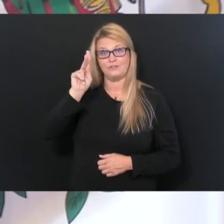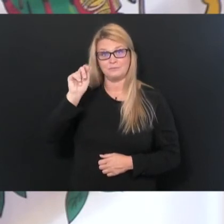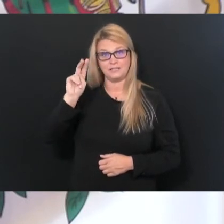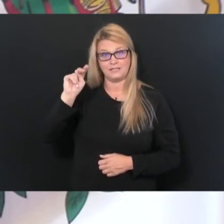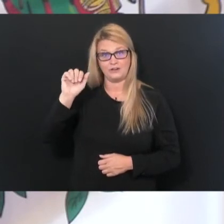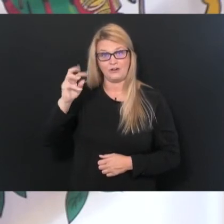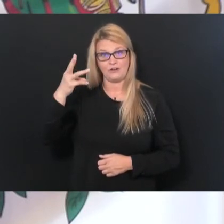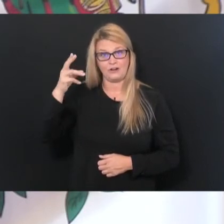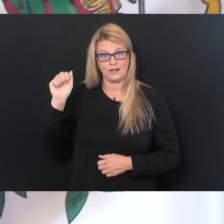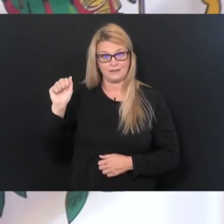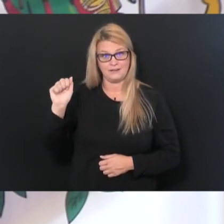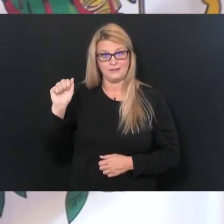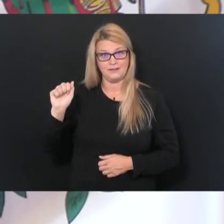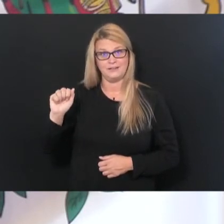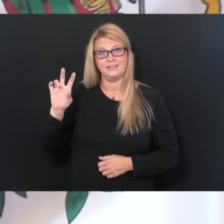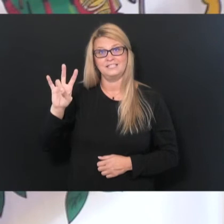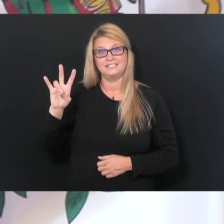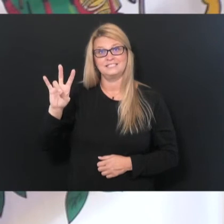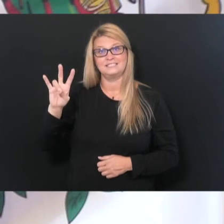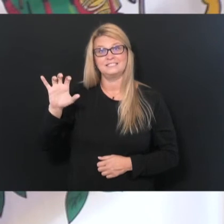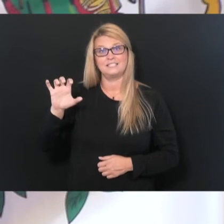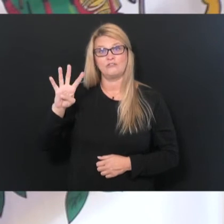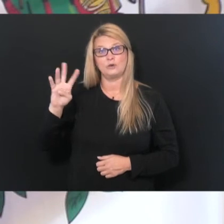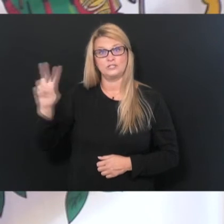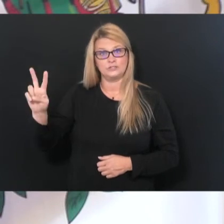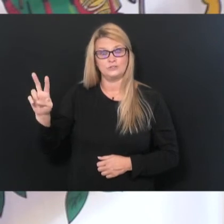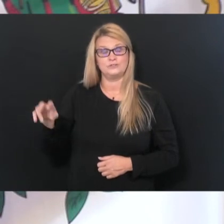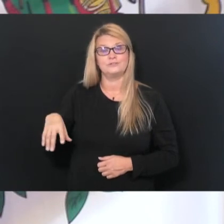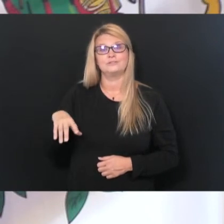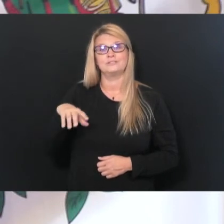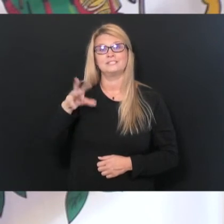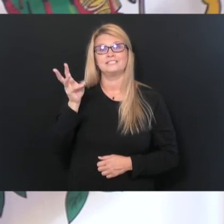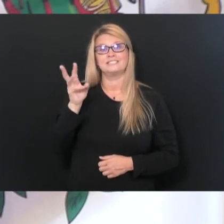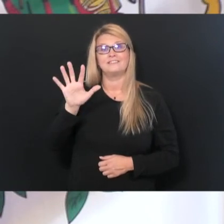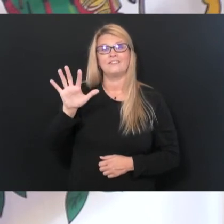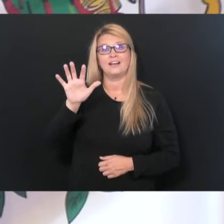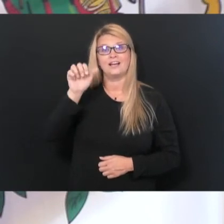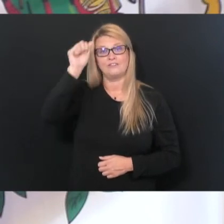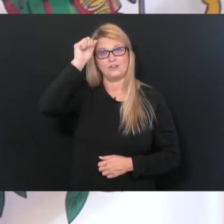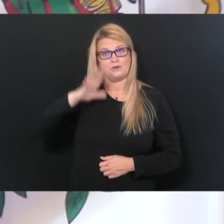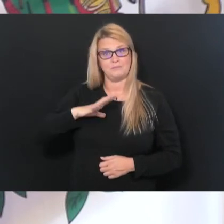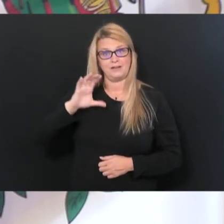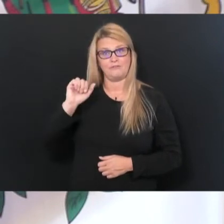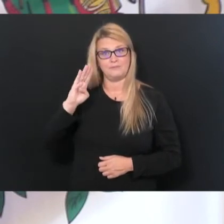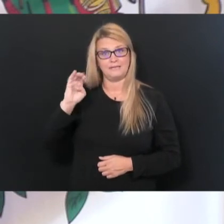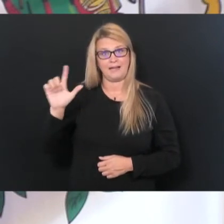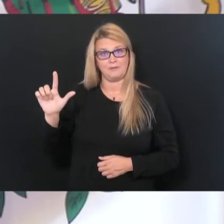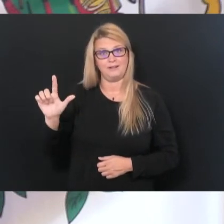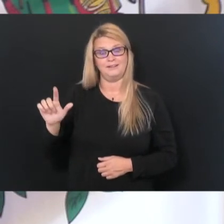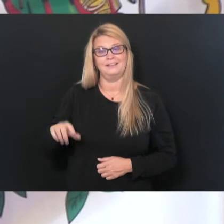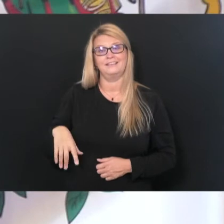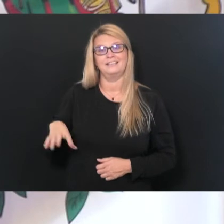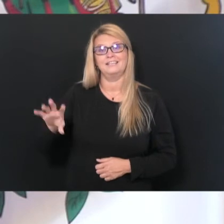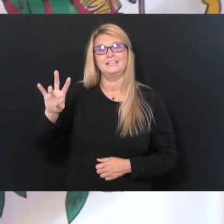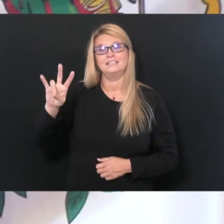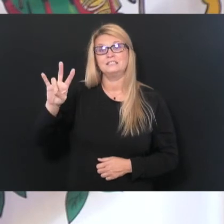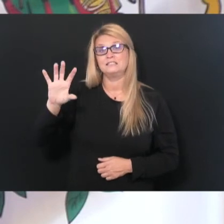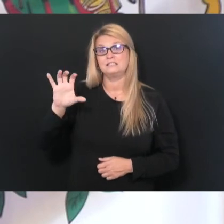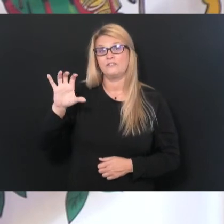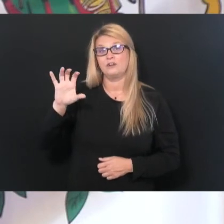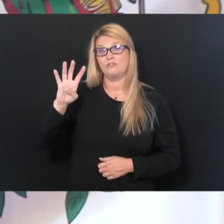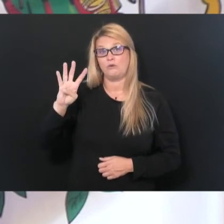County. Our 742nd death, a 65-year-old male from Cabell County. Our